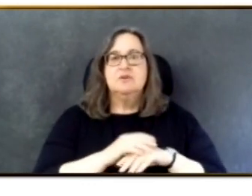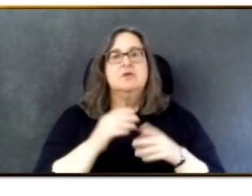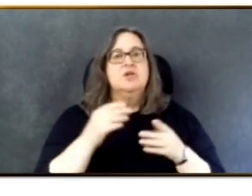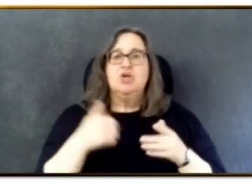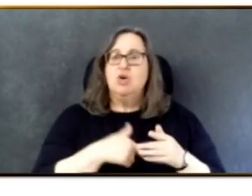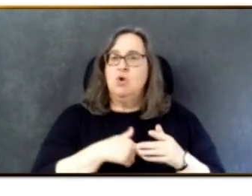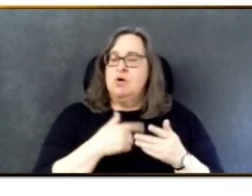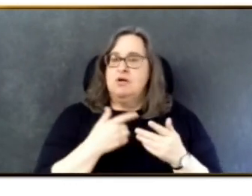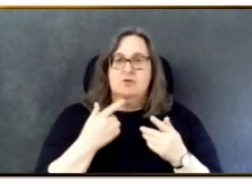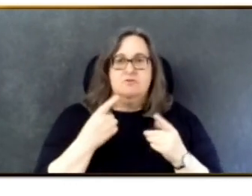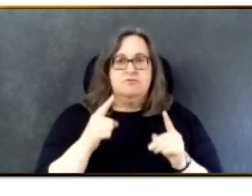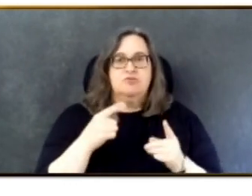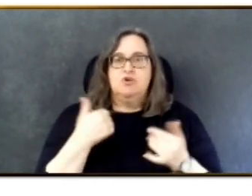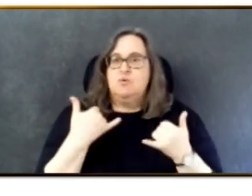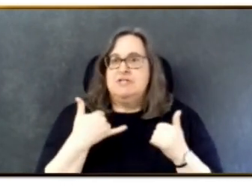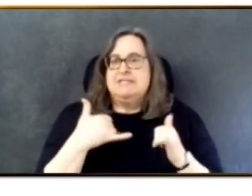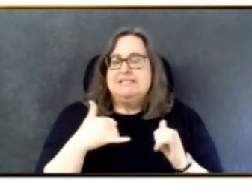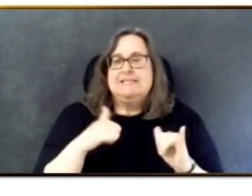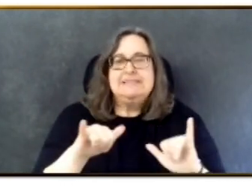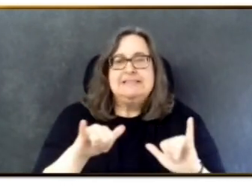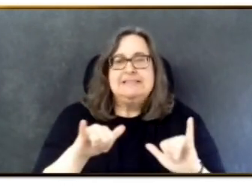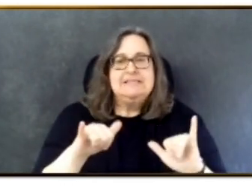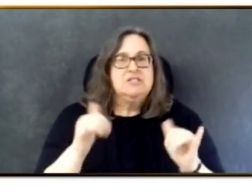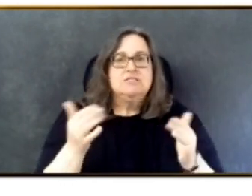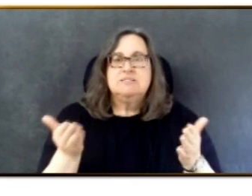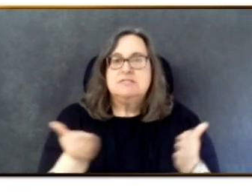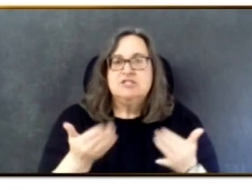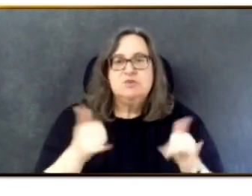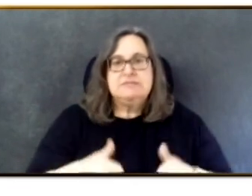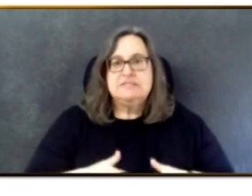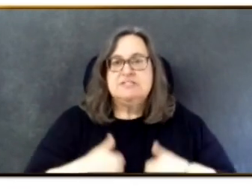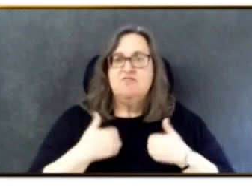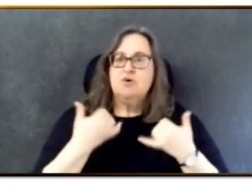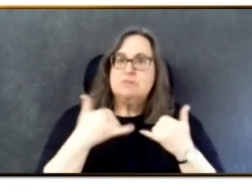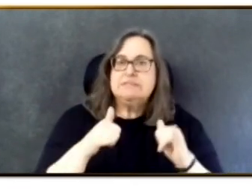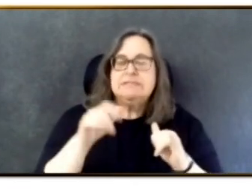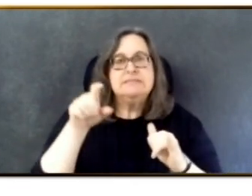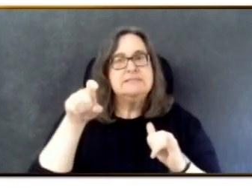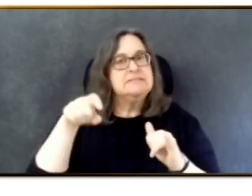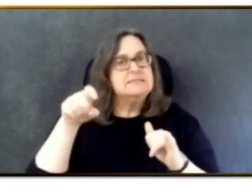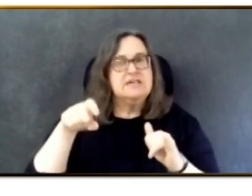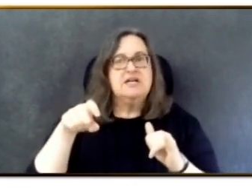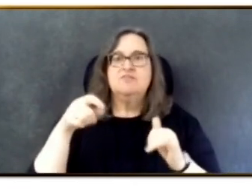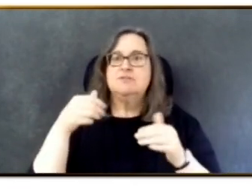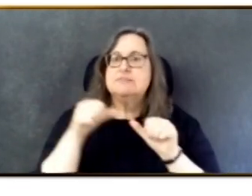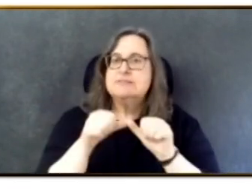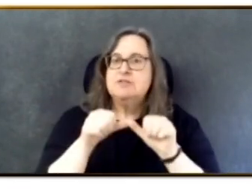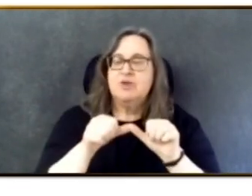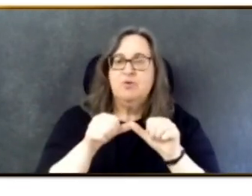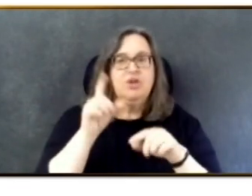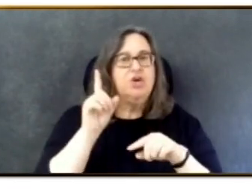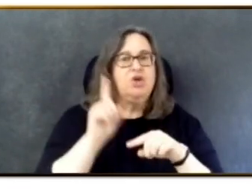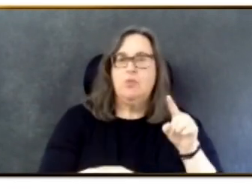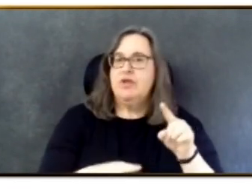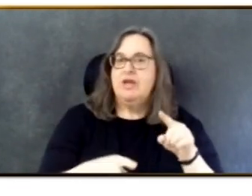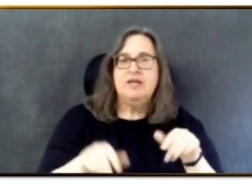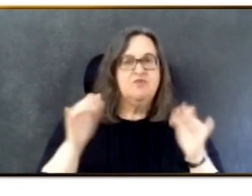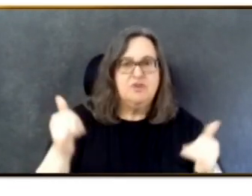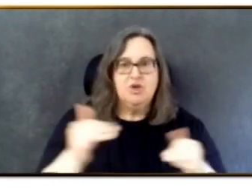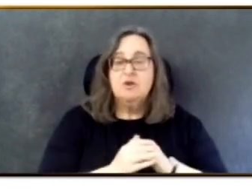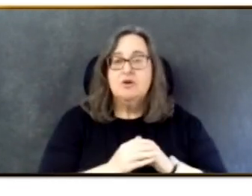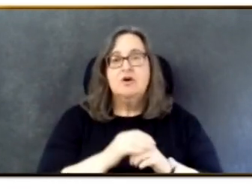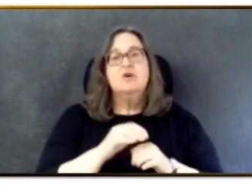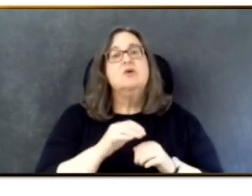far not make it to the finish line. We've gone too far to turn back now. The best way to avoid